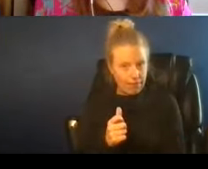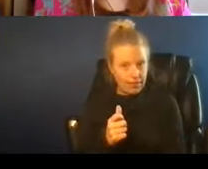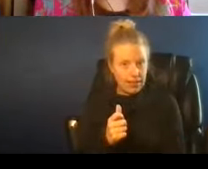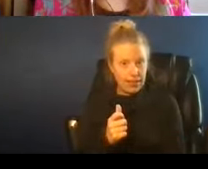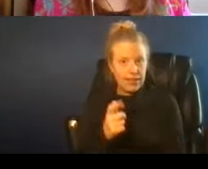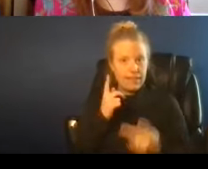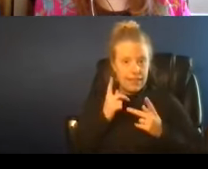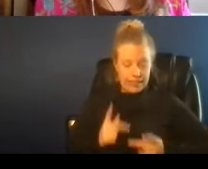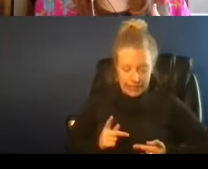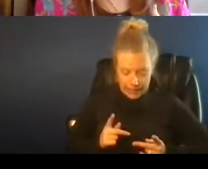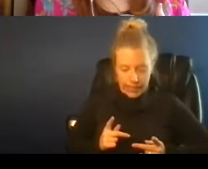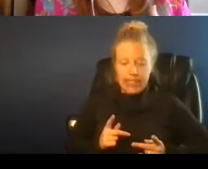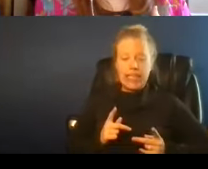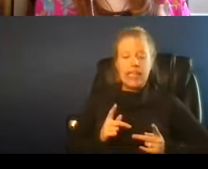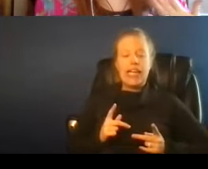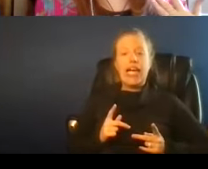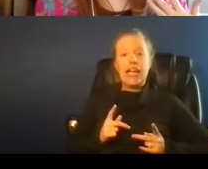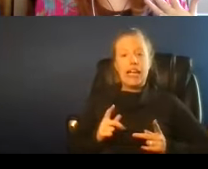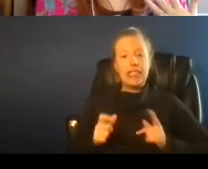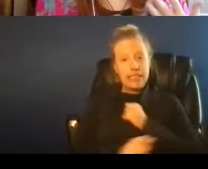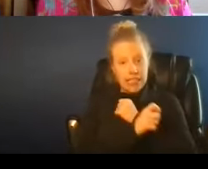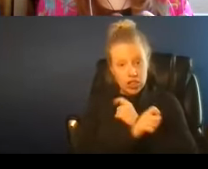physically in an unsafe situation, but